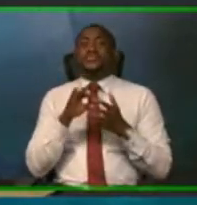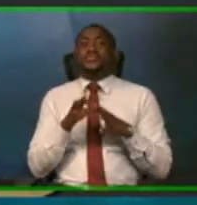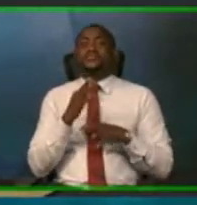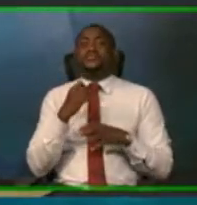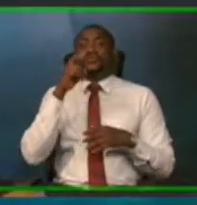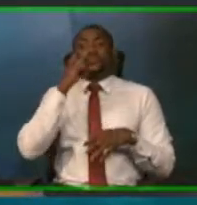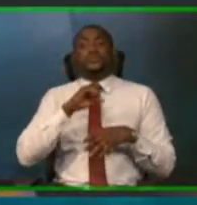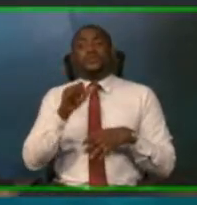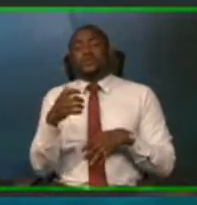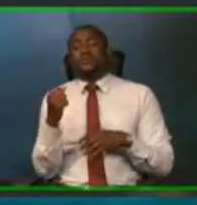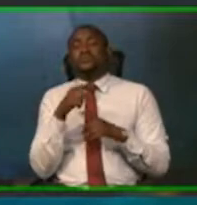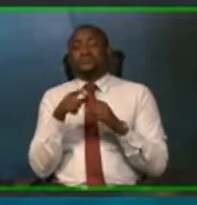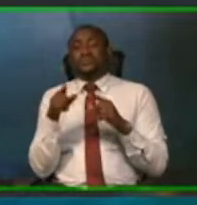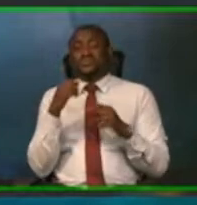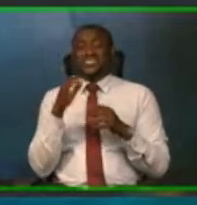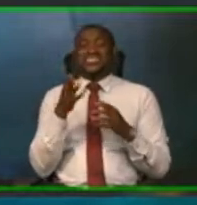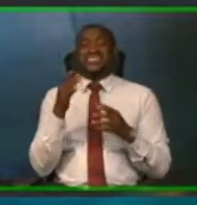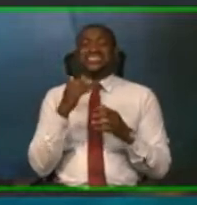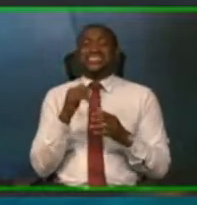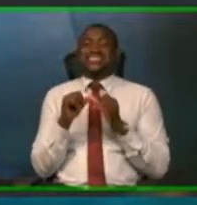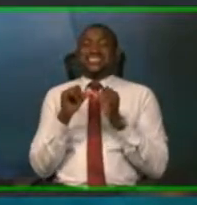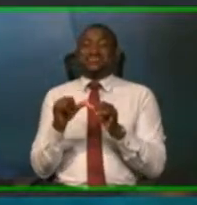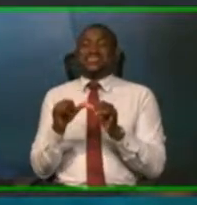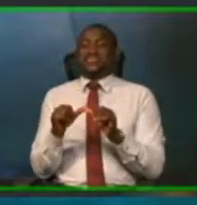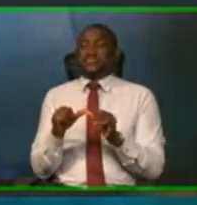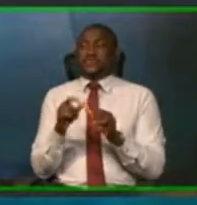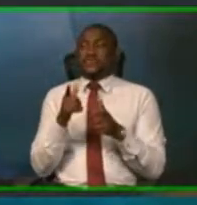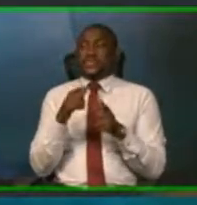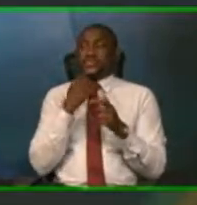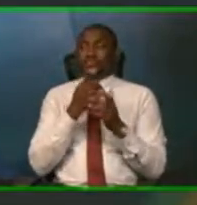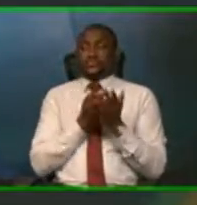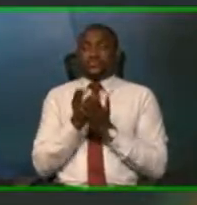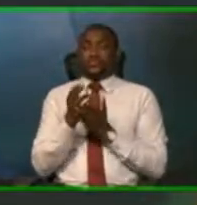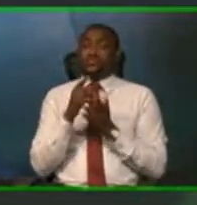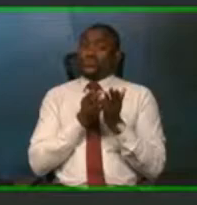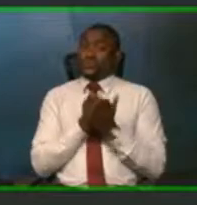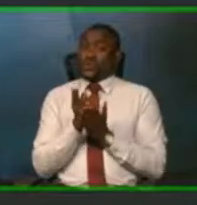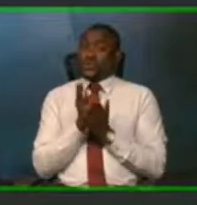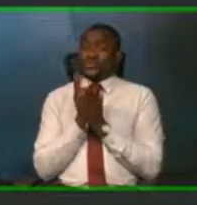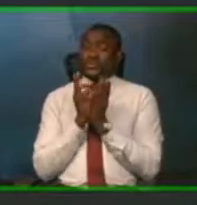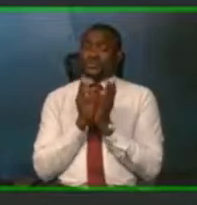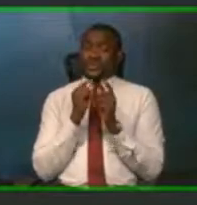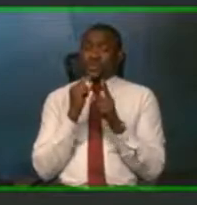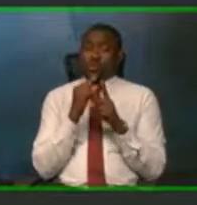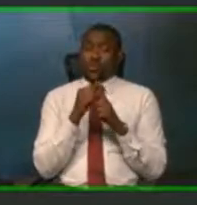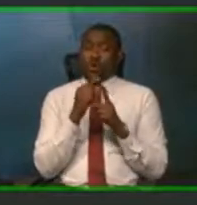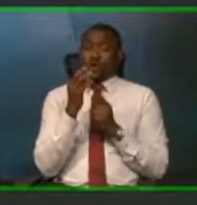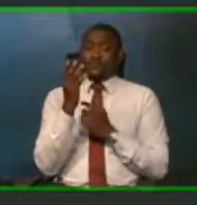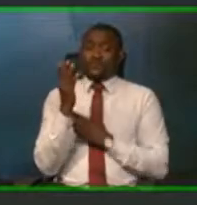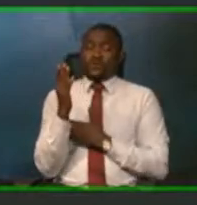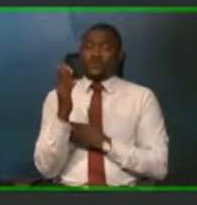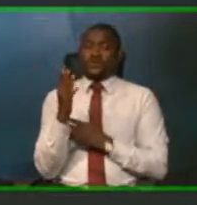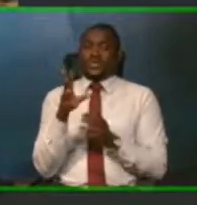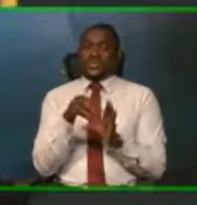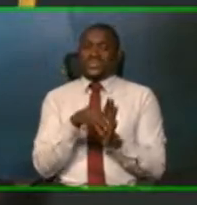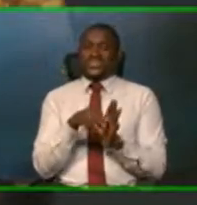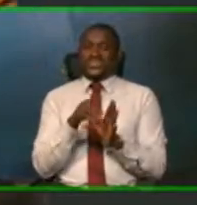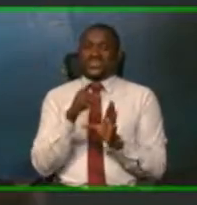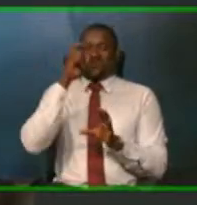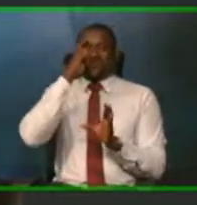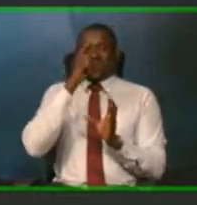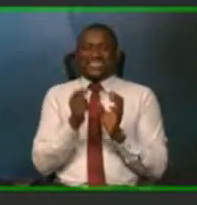and all of that, but there is the stability. Let me tell you the truth. Honestly, the Word of God contains the